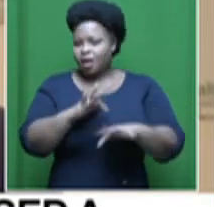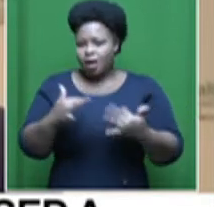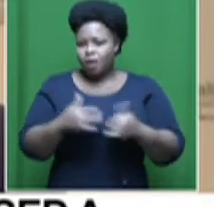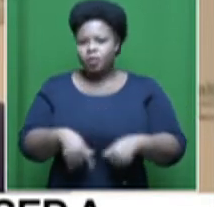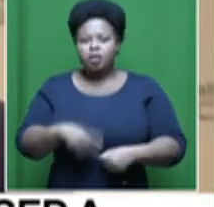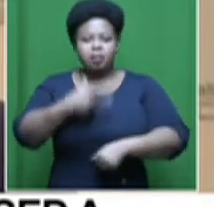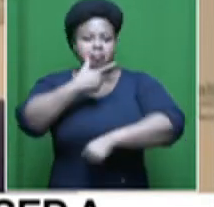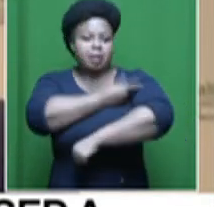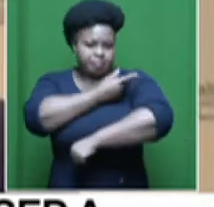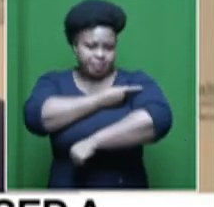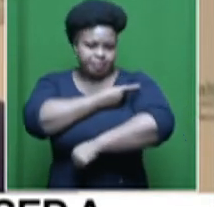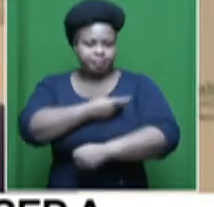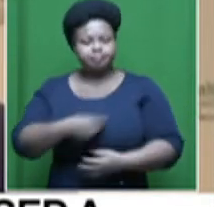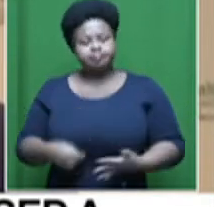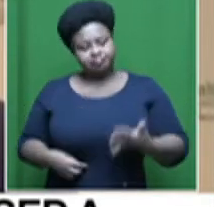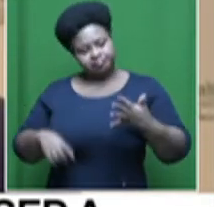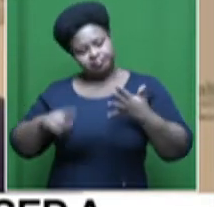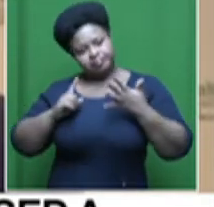vaccine. And Professor